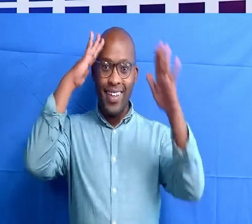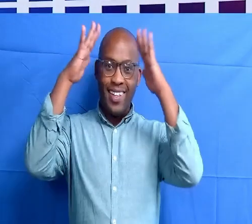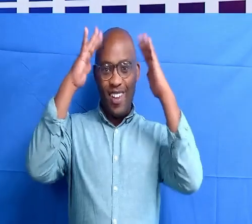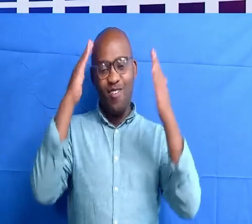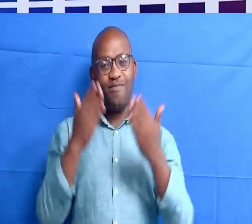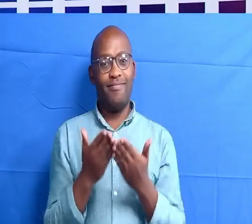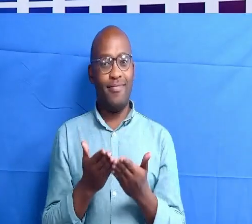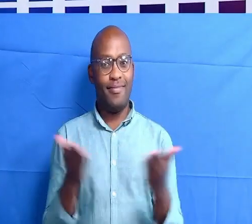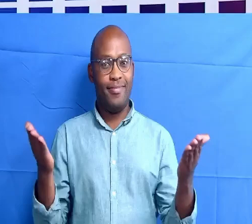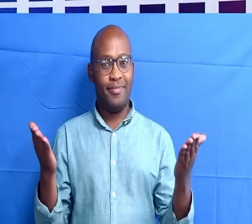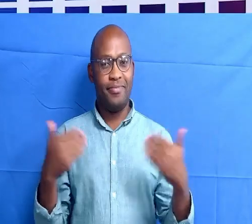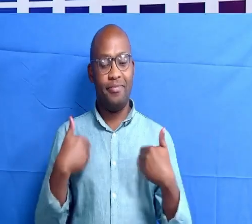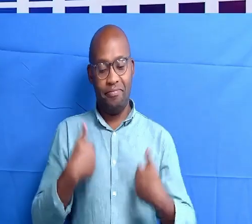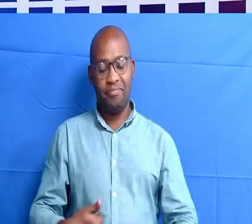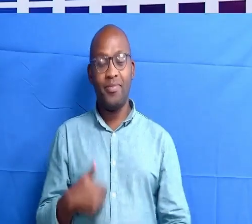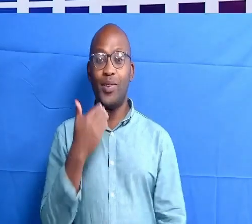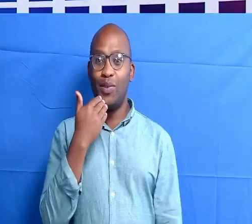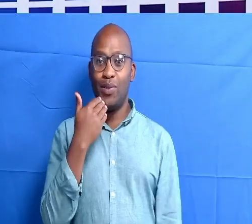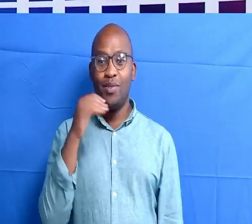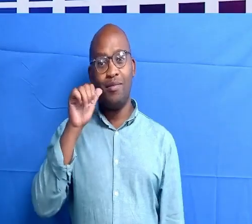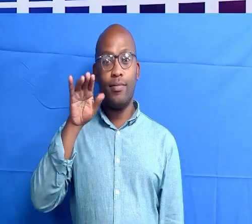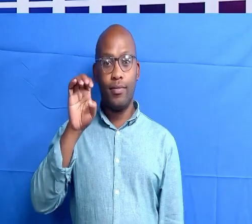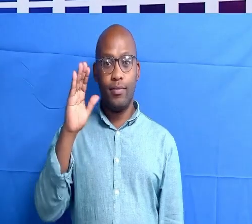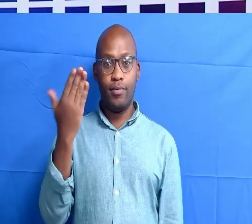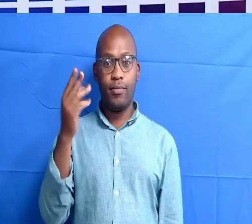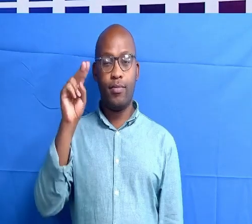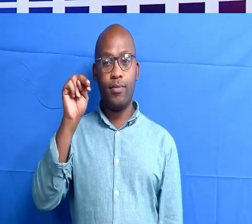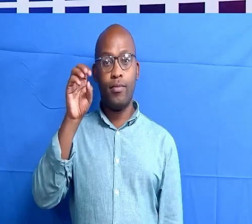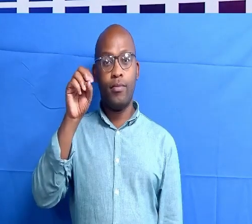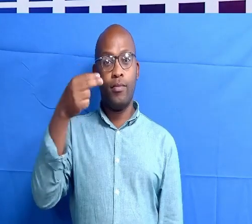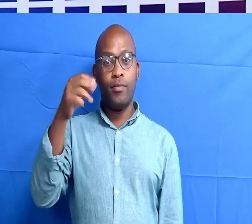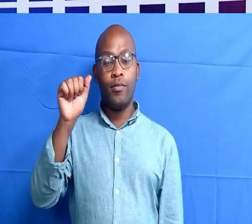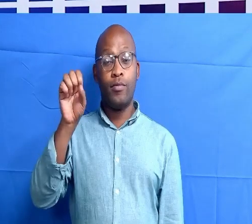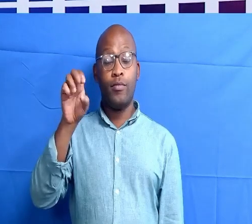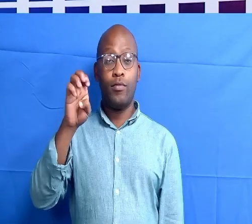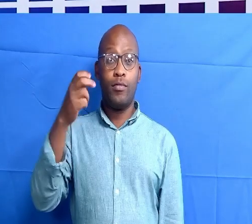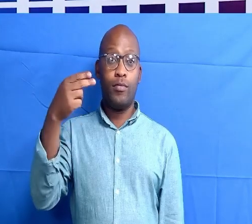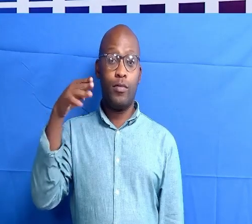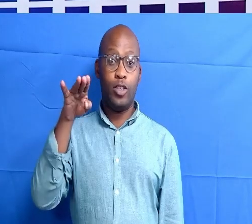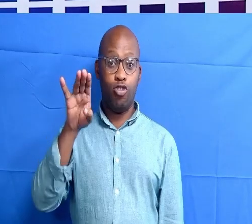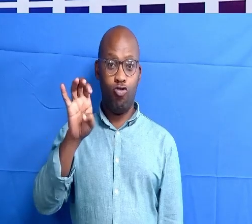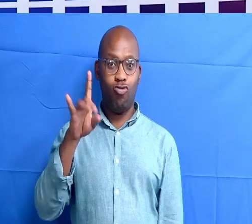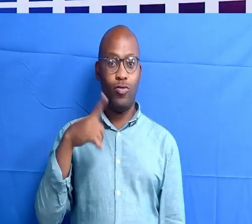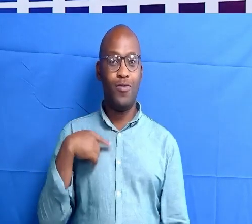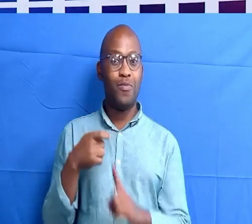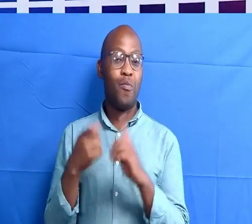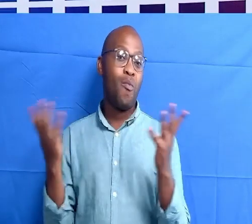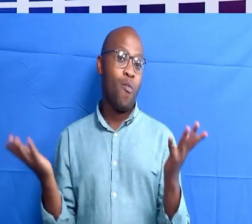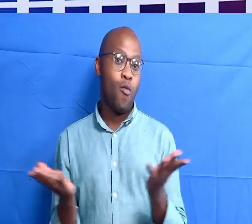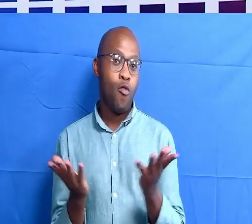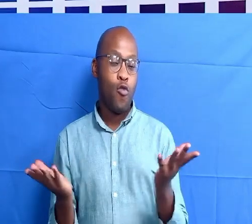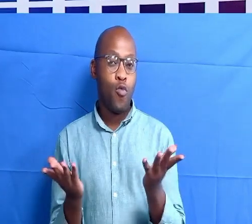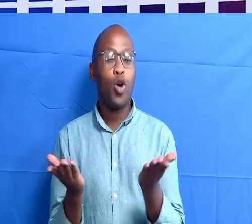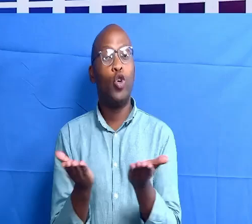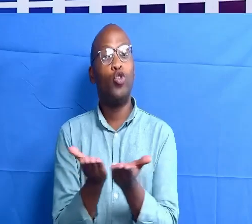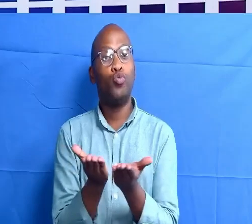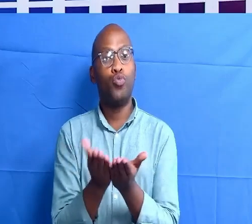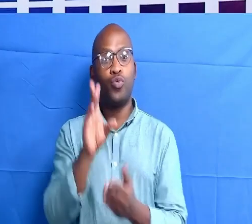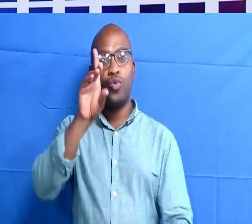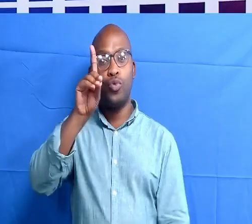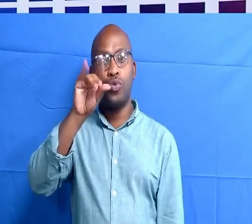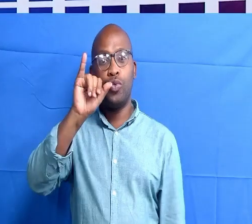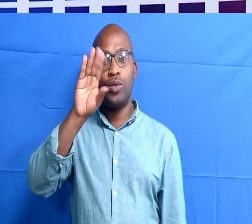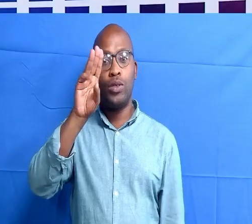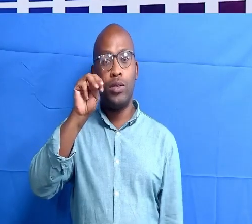Hello viewers, my name is Andile Noashe from Timbaza Central Senior Secondary School. Welcome to